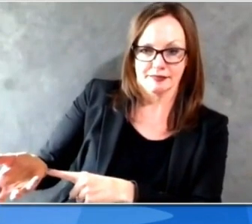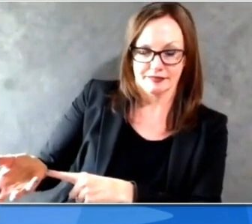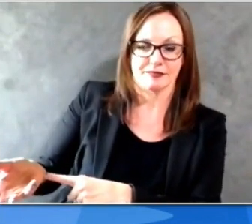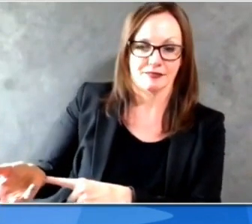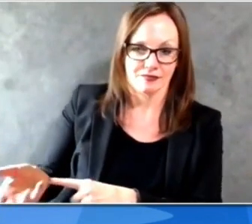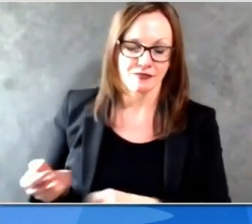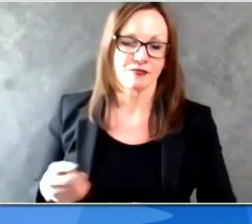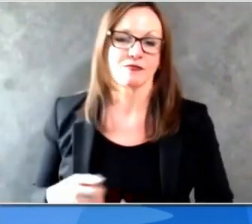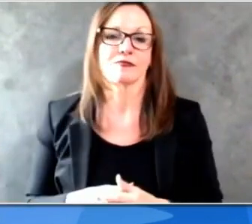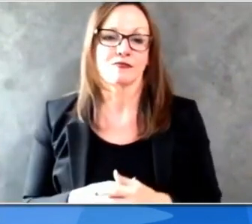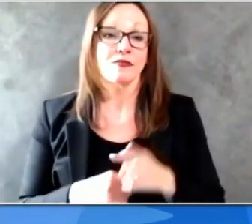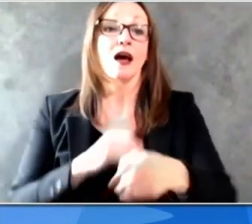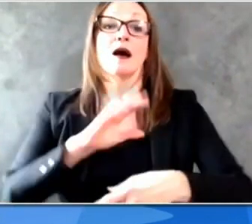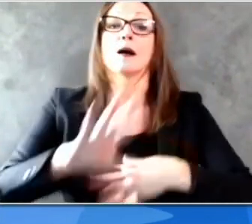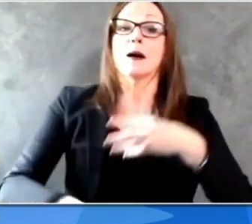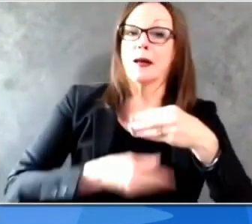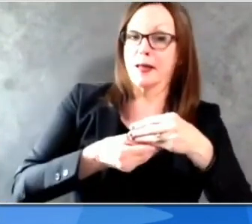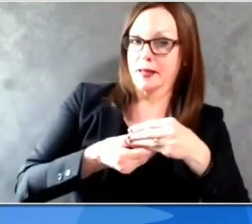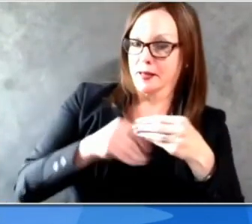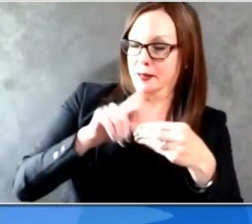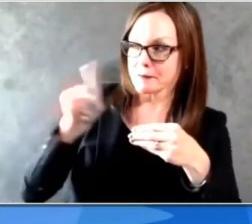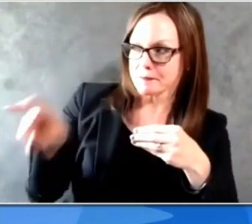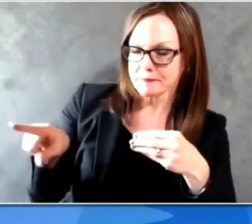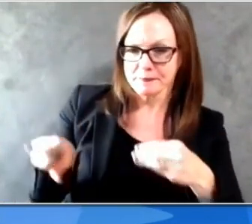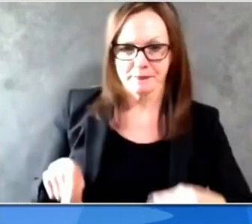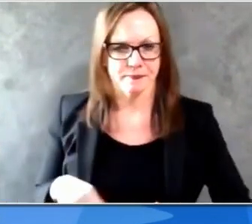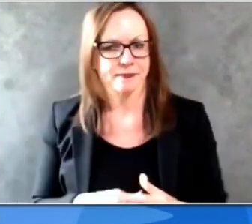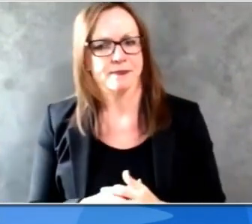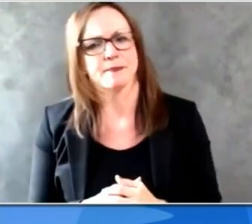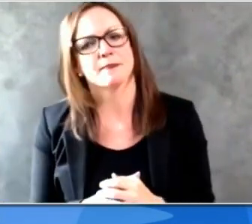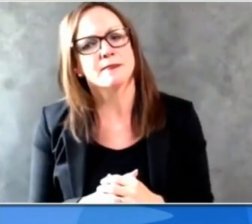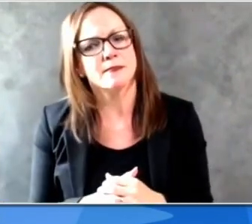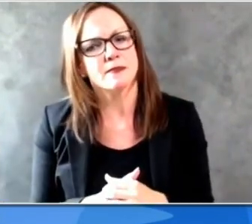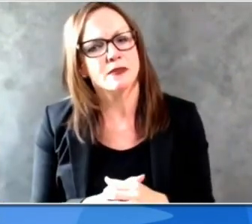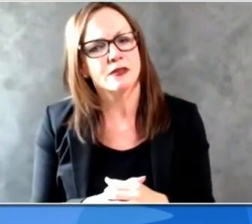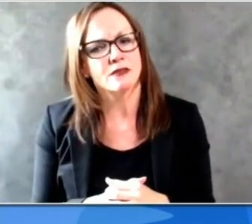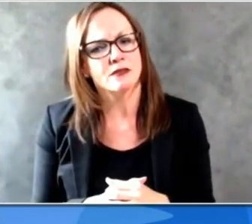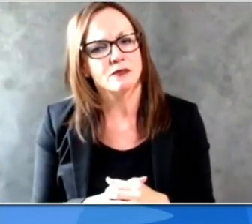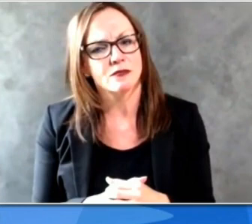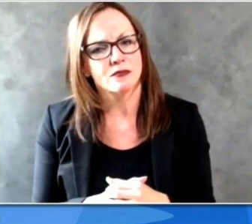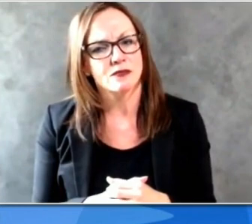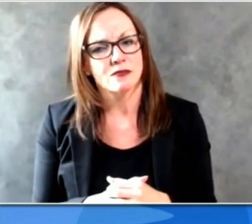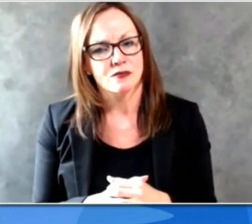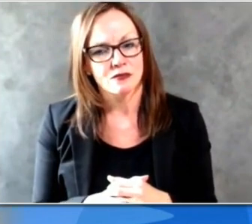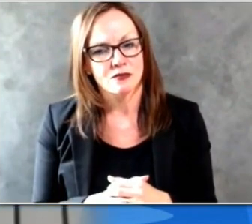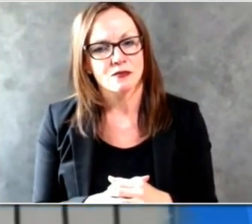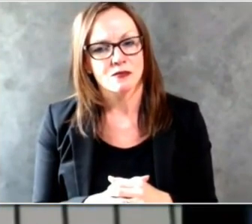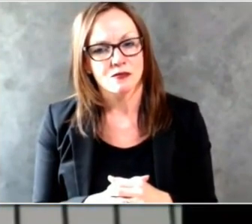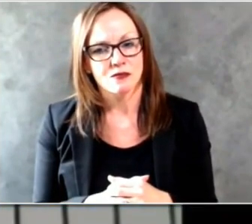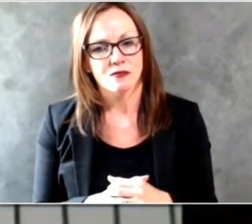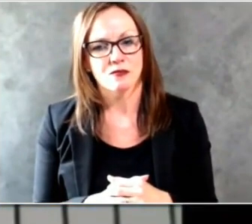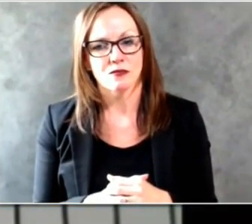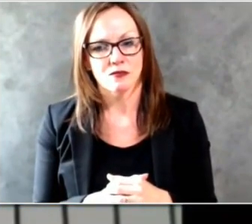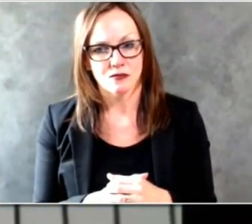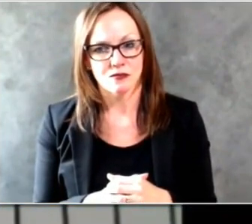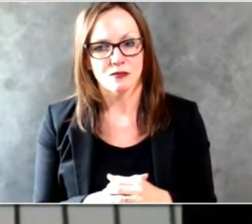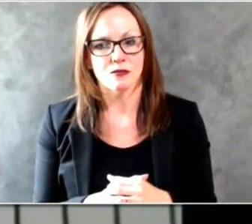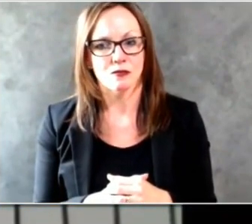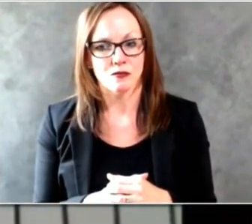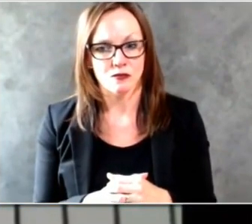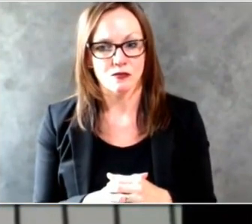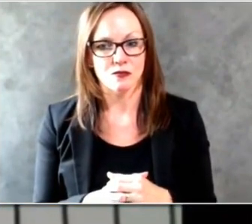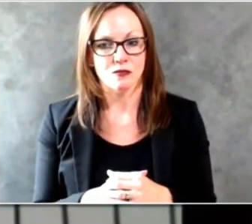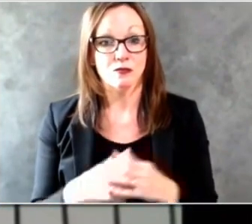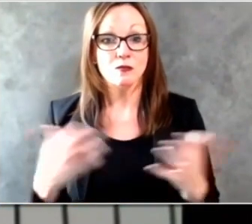hold, are they being reassessed, or are you planning to move forward with that at all? Thank you. Sure. My understanding is that that